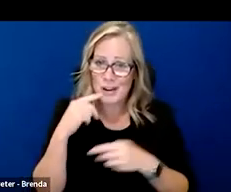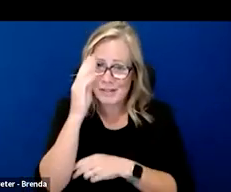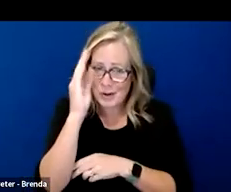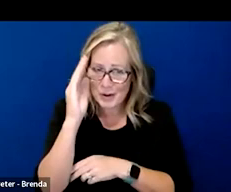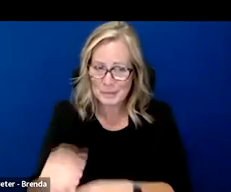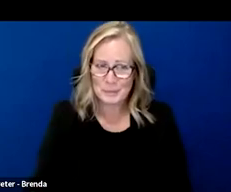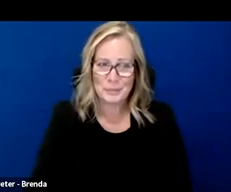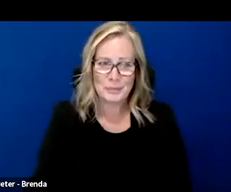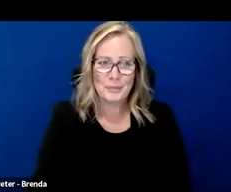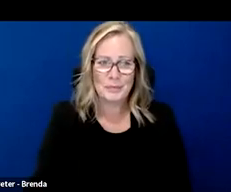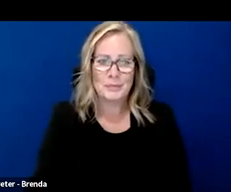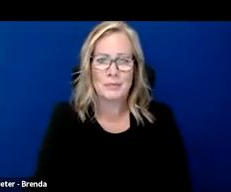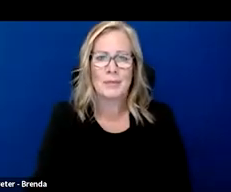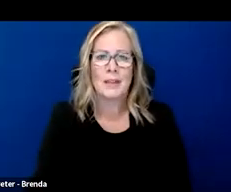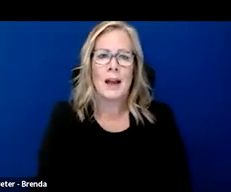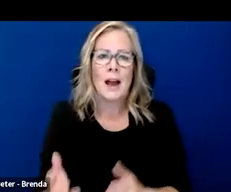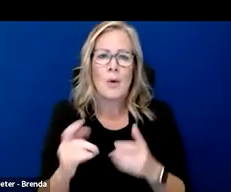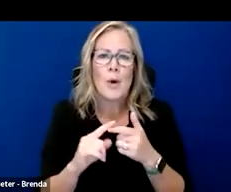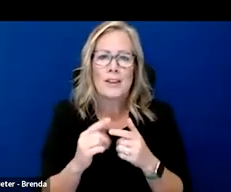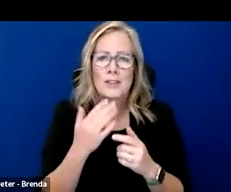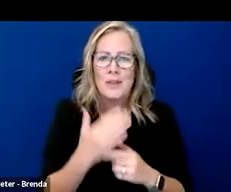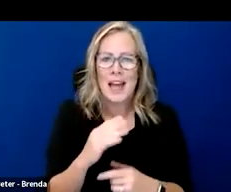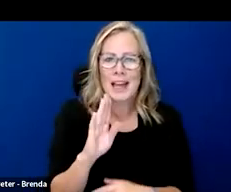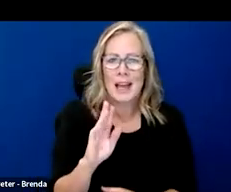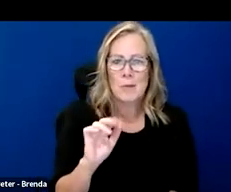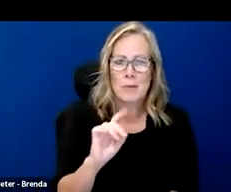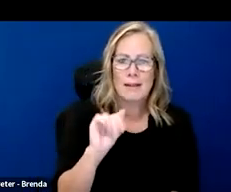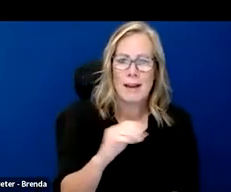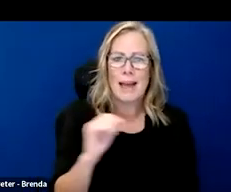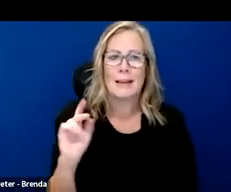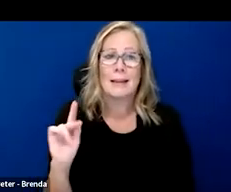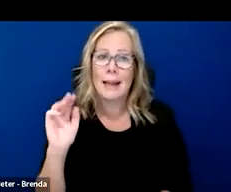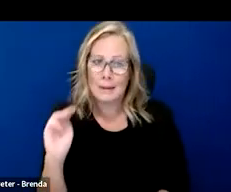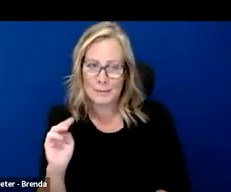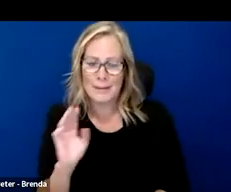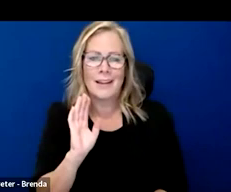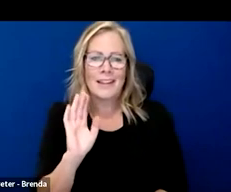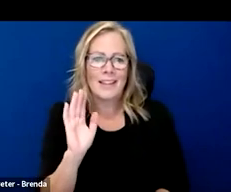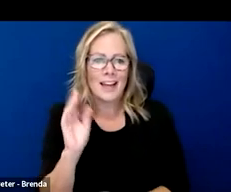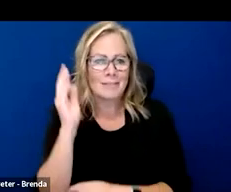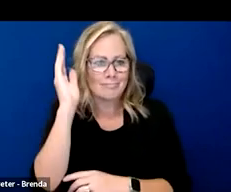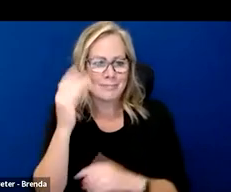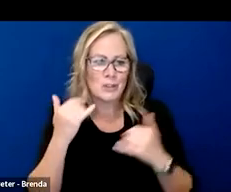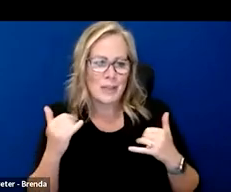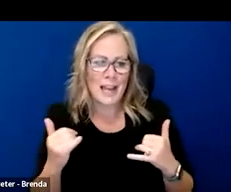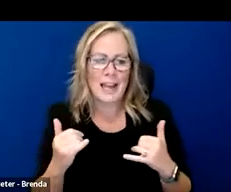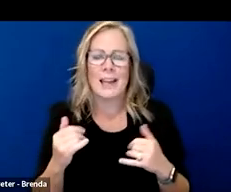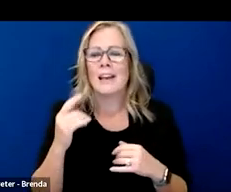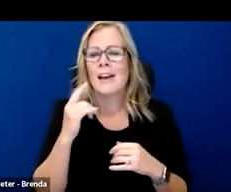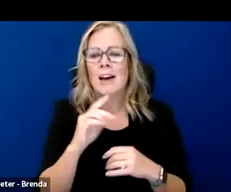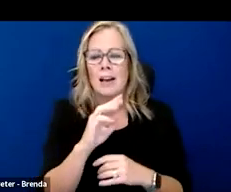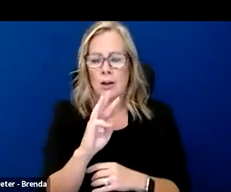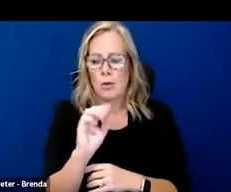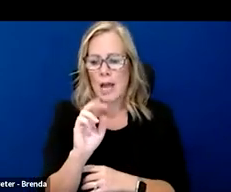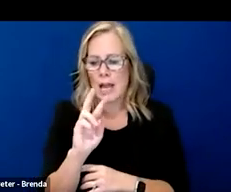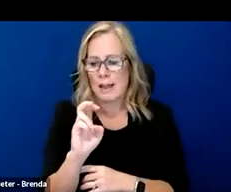want to thank Brenda and Kelly, the American Sign Language interpreters from Wayfront Center for Communication